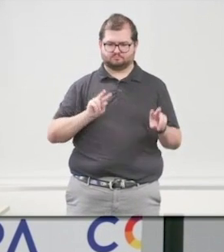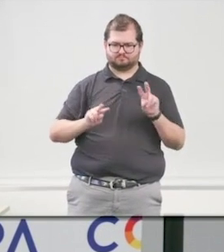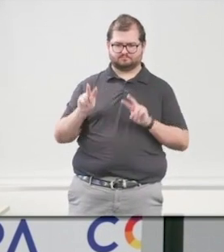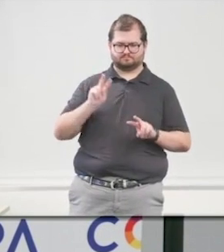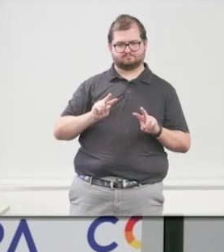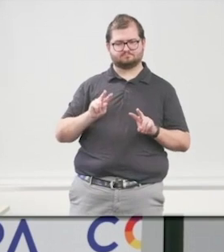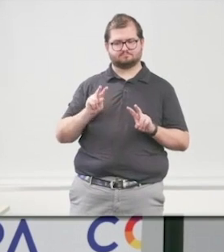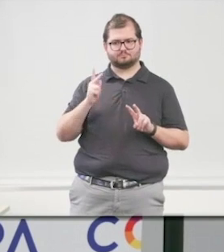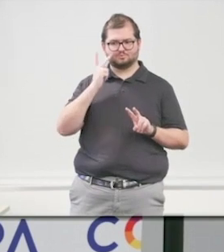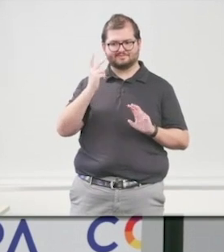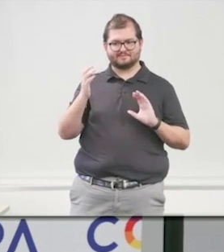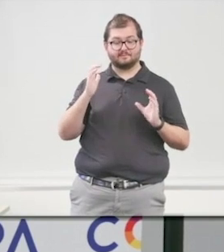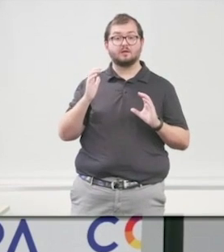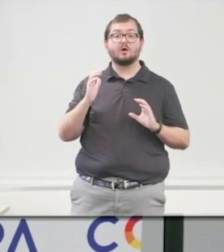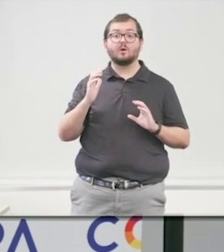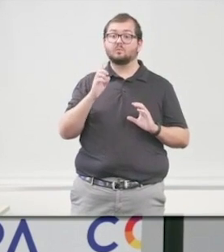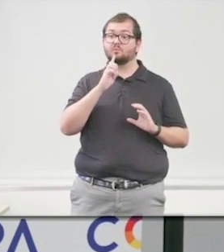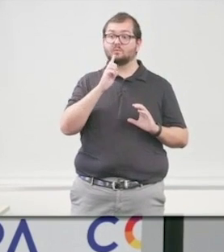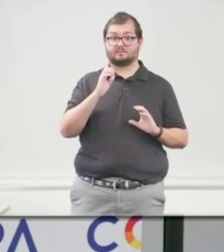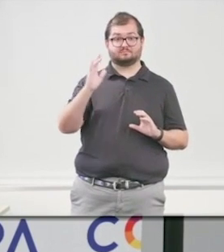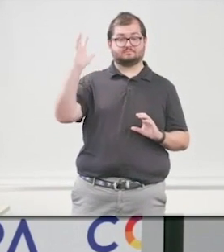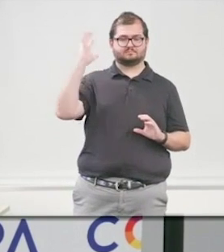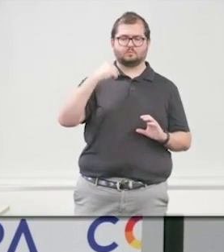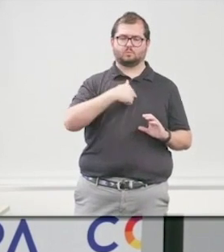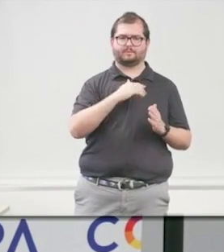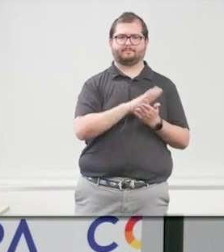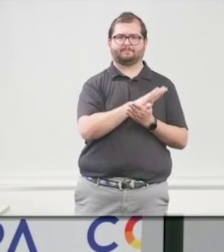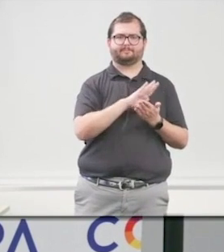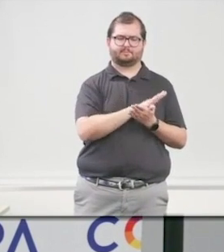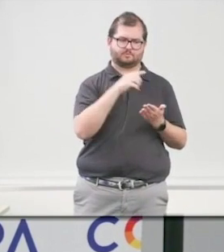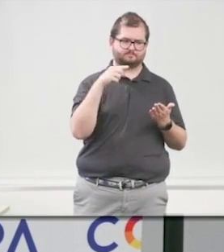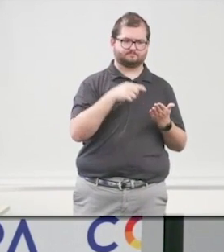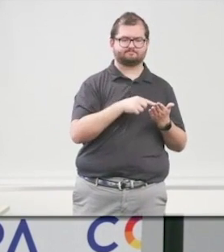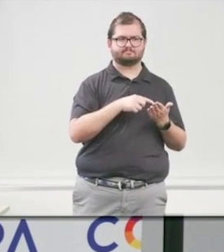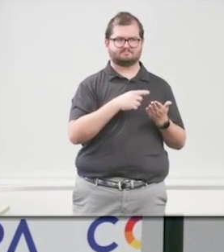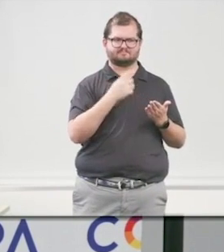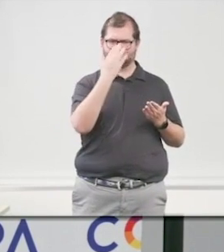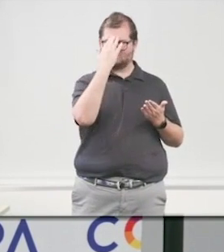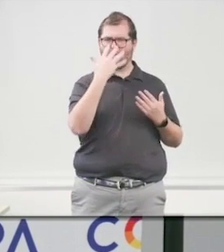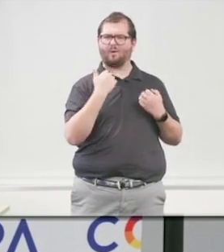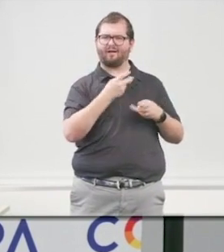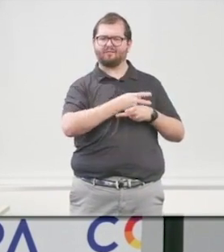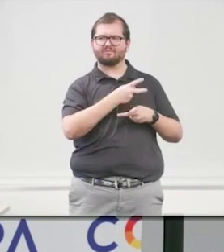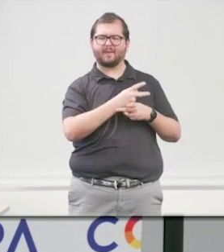Previously we were a very paper-based type of organizations out there, especially in the healthcare field,